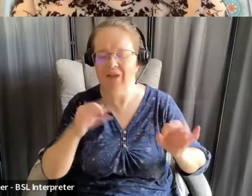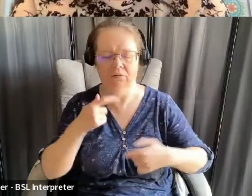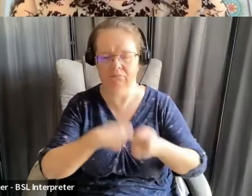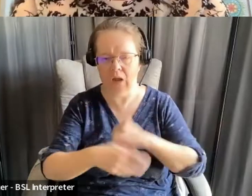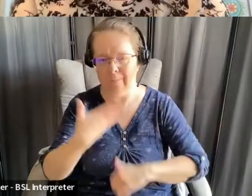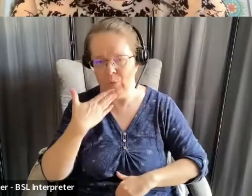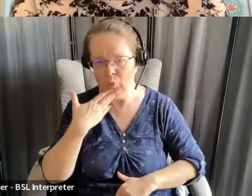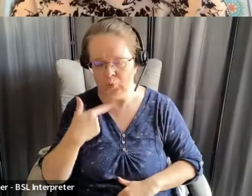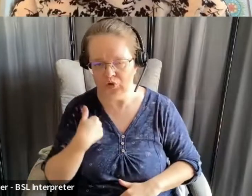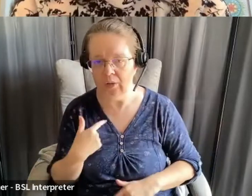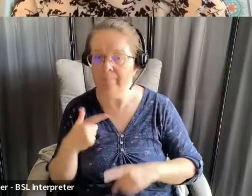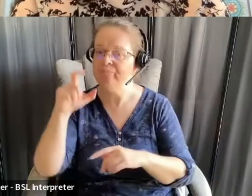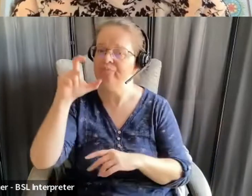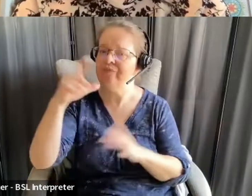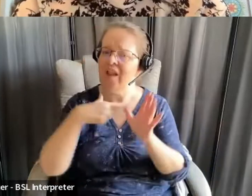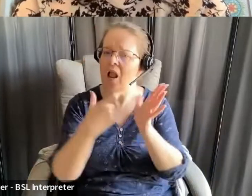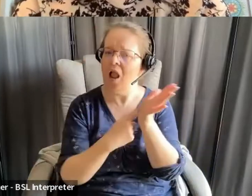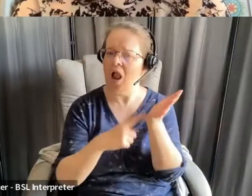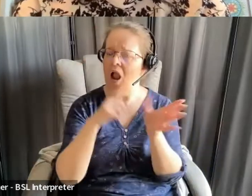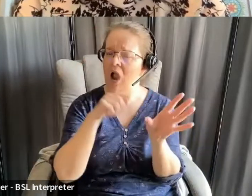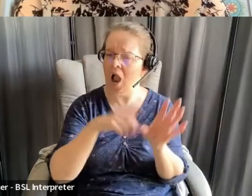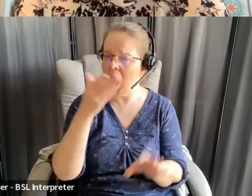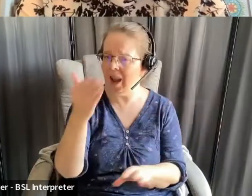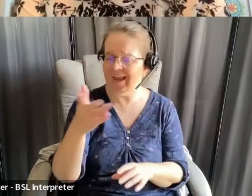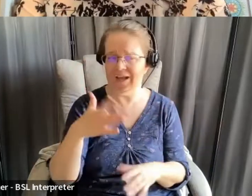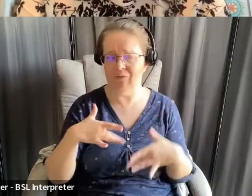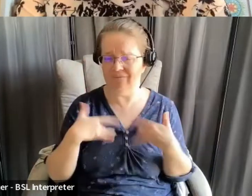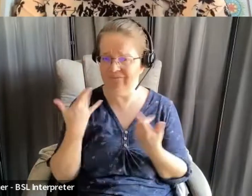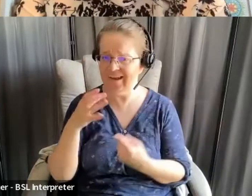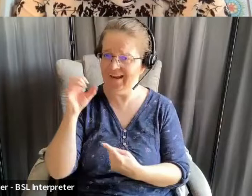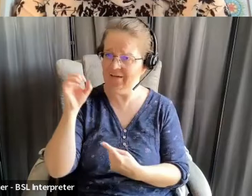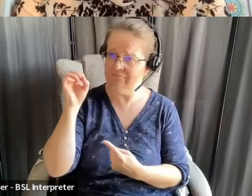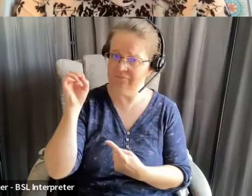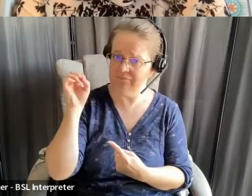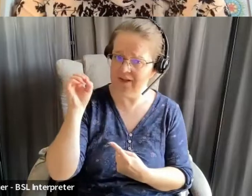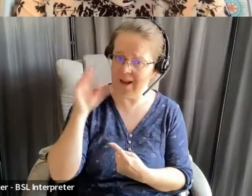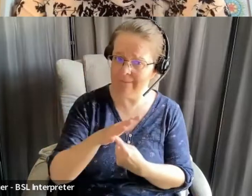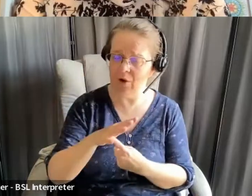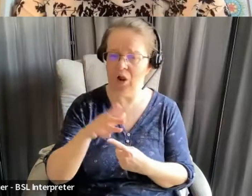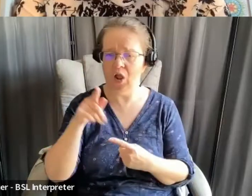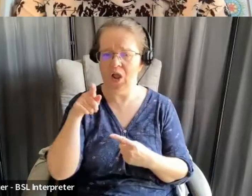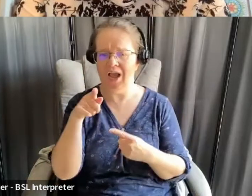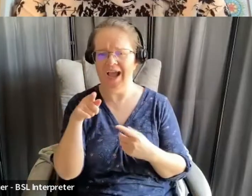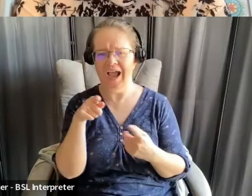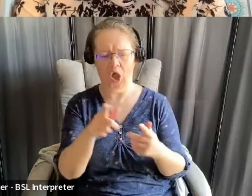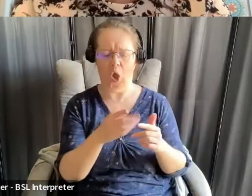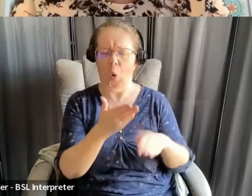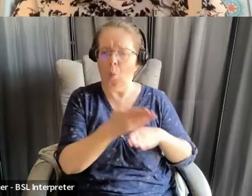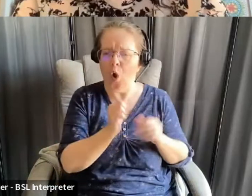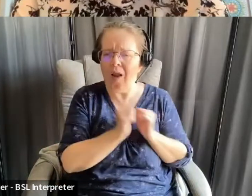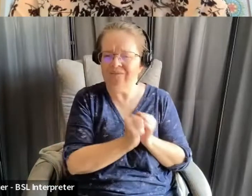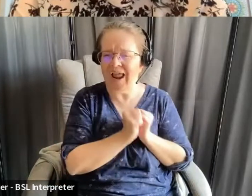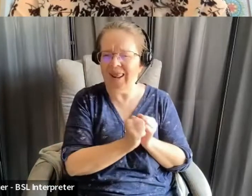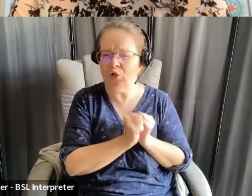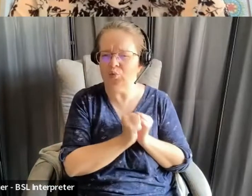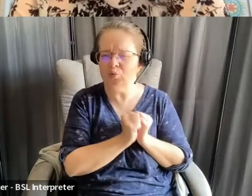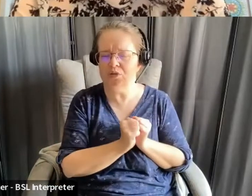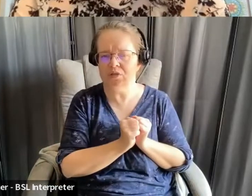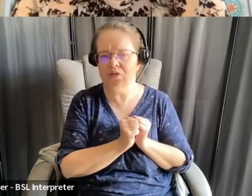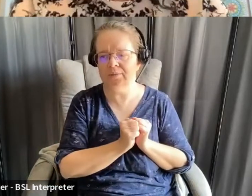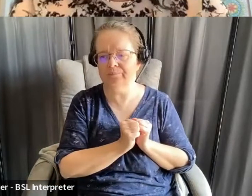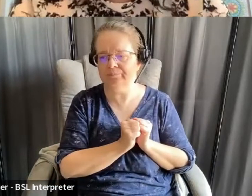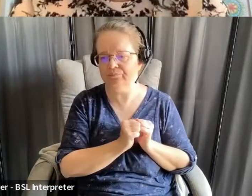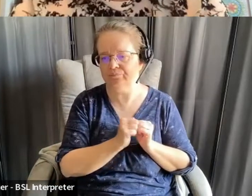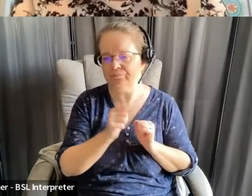was to ask you, how important was it for you to be identifying what those values are, and